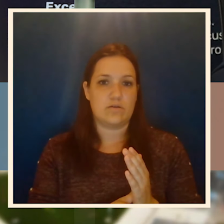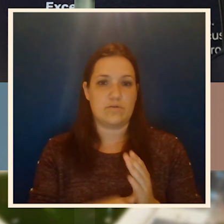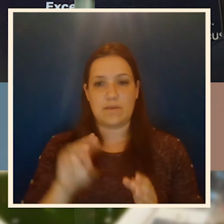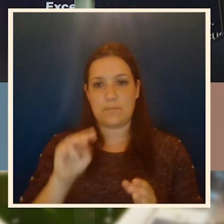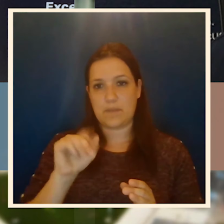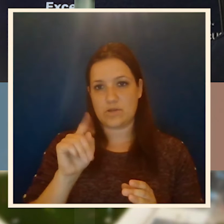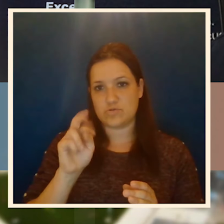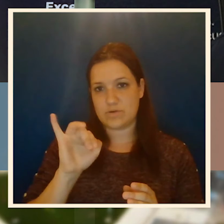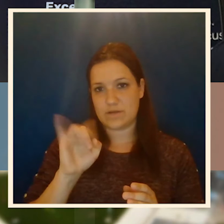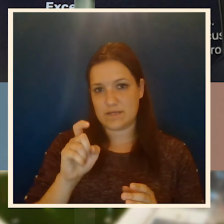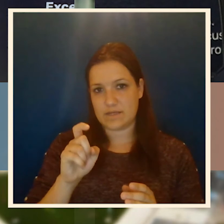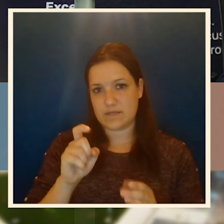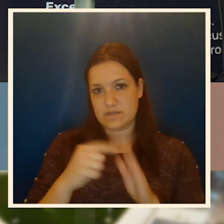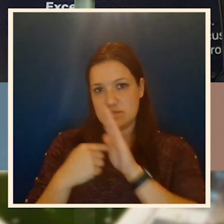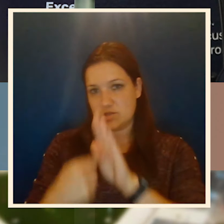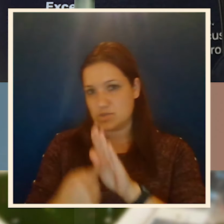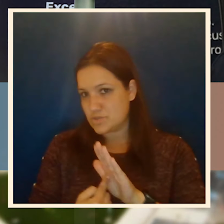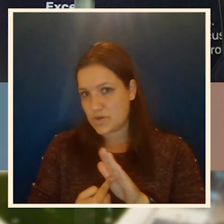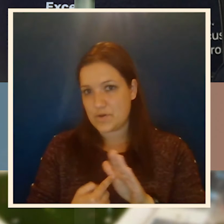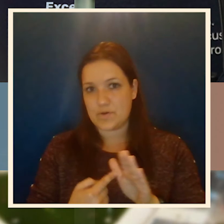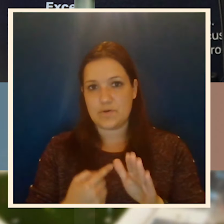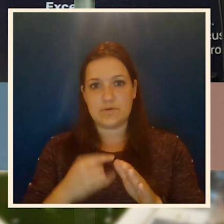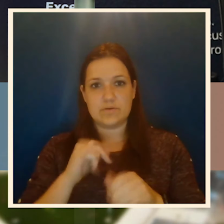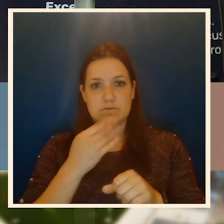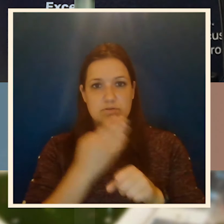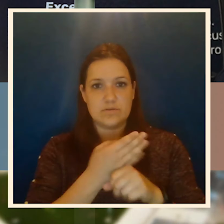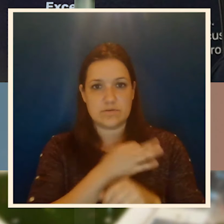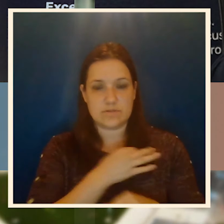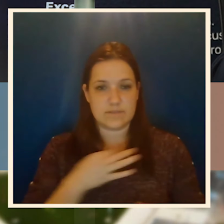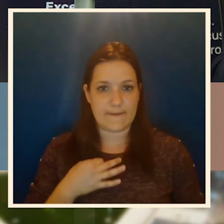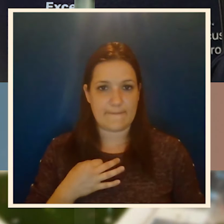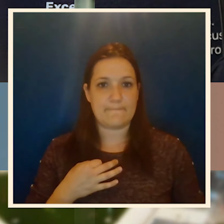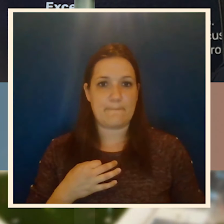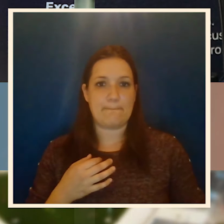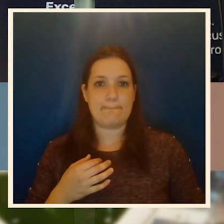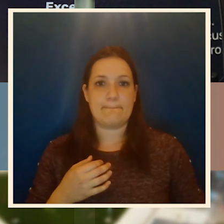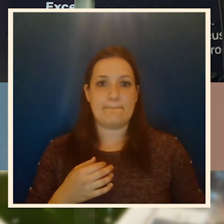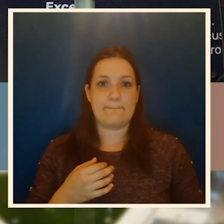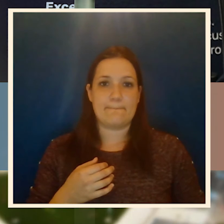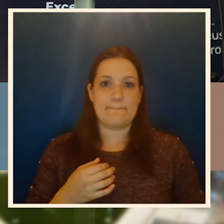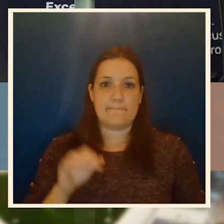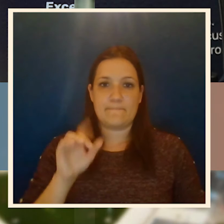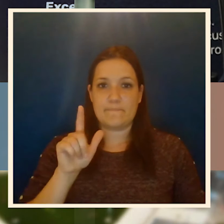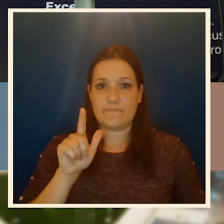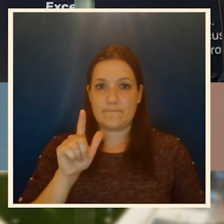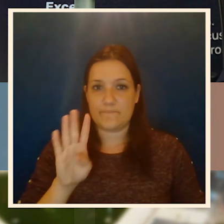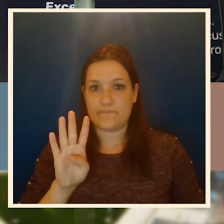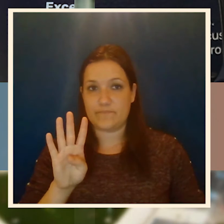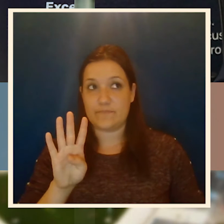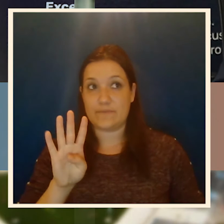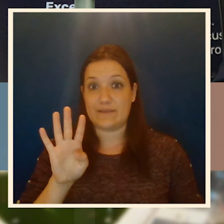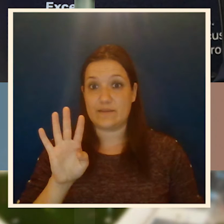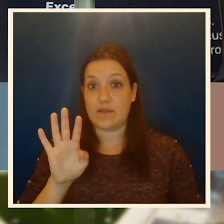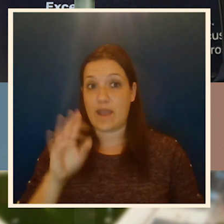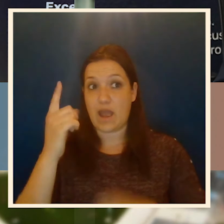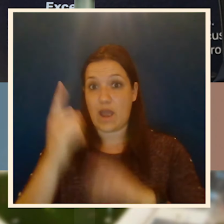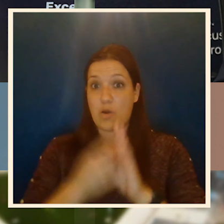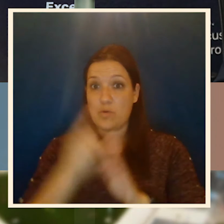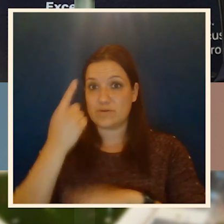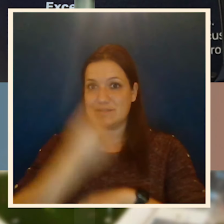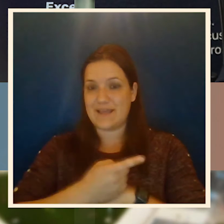matrix demonstrating the physician staffing. You know, it's a 24/7 operation, and